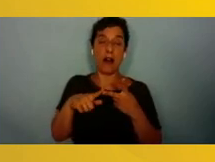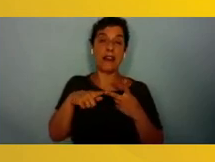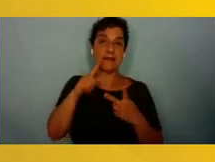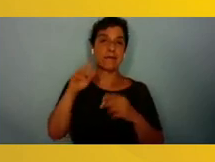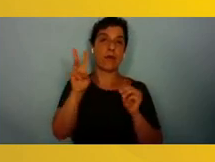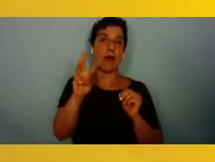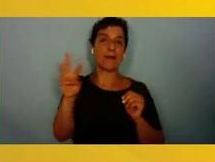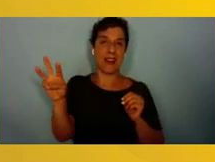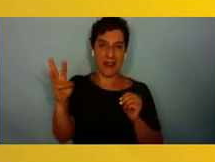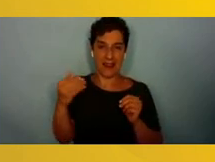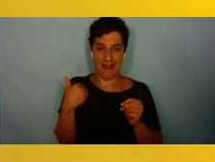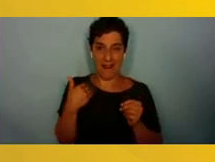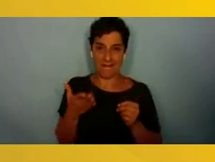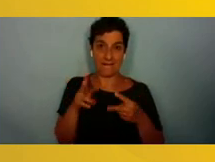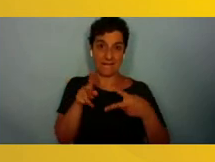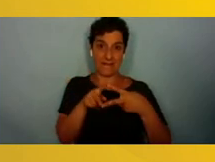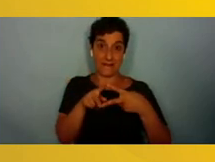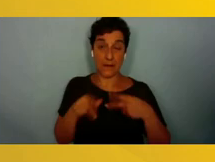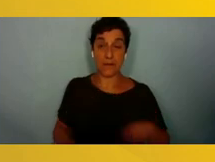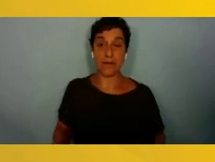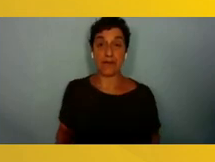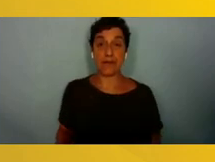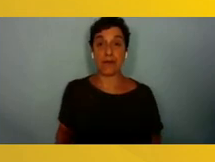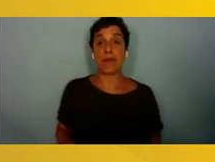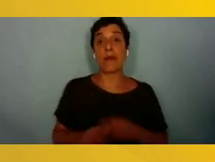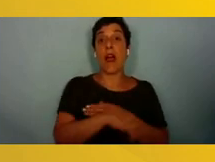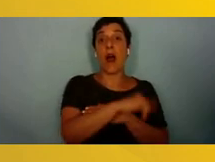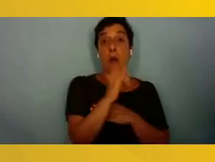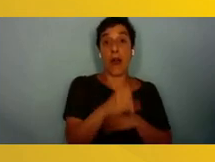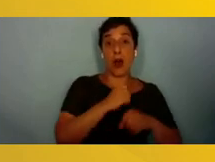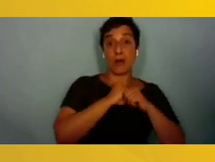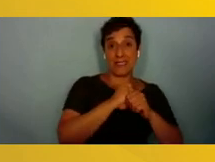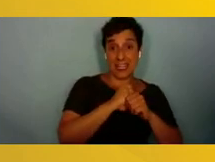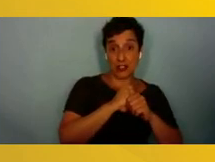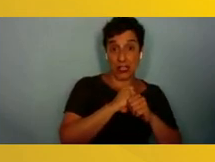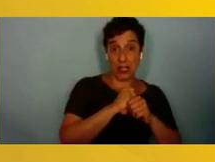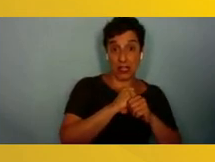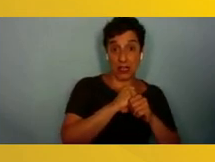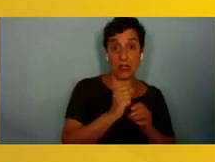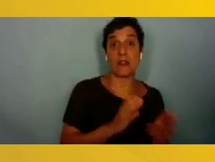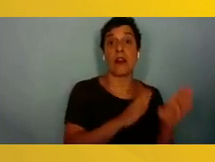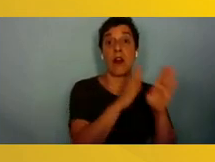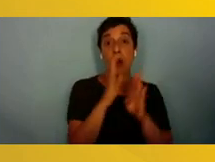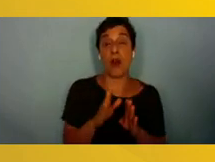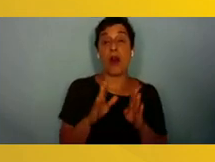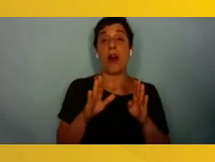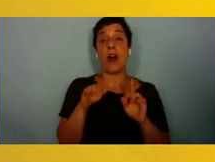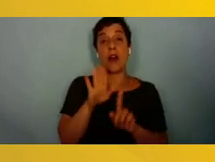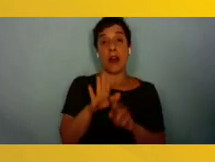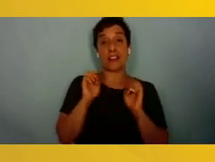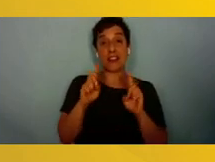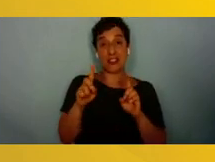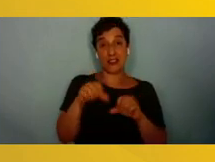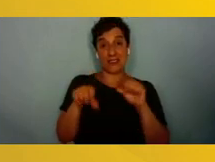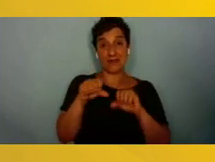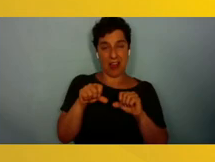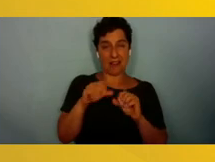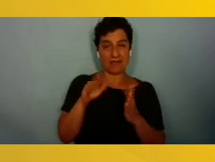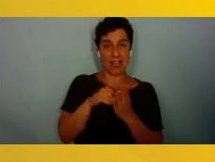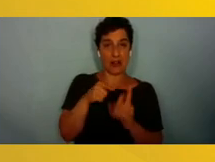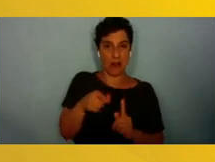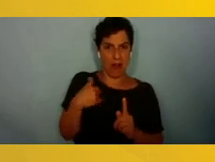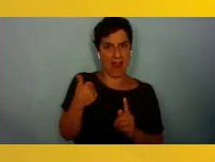webpage. Besides Whale Protection Corps, Smithsonian Science Education Center has many other